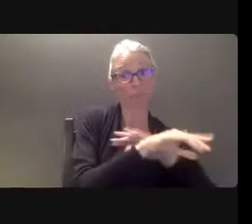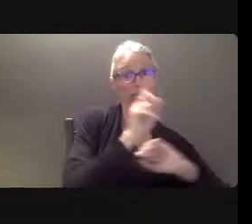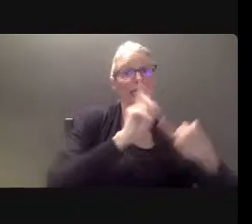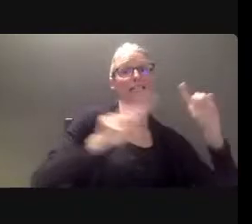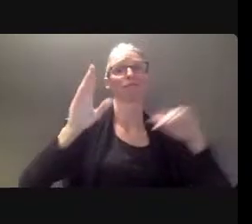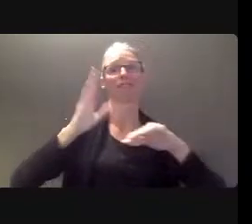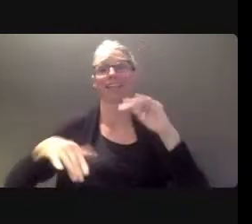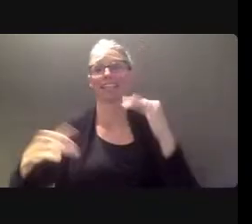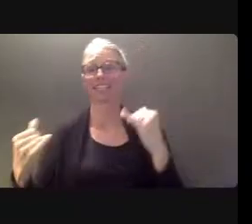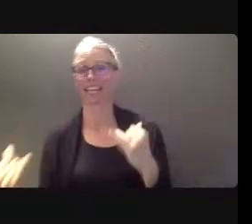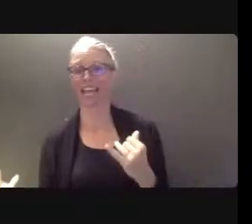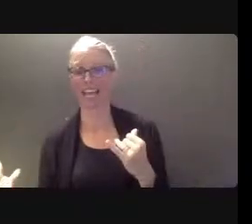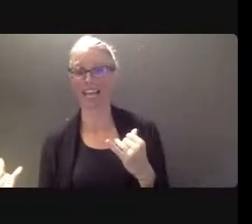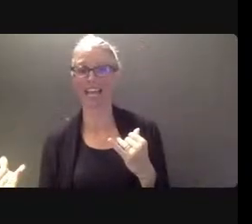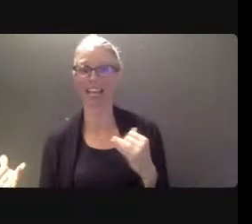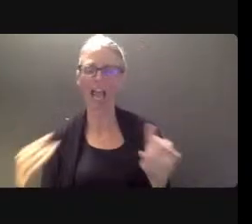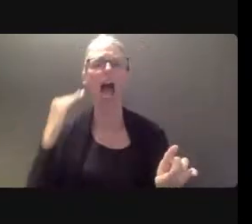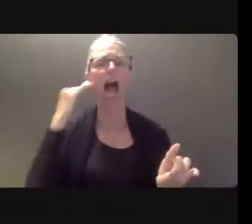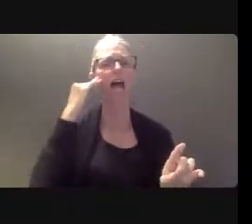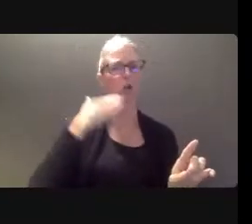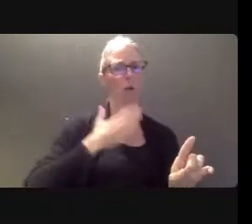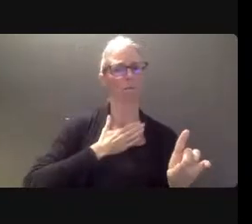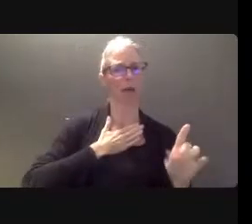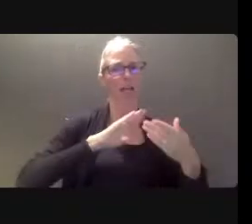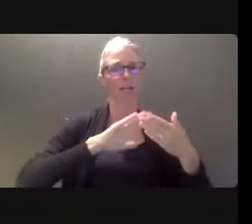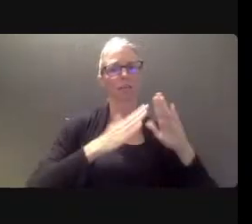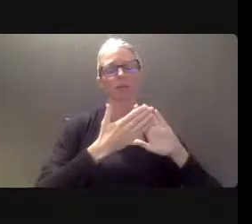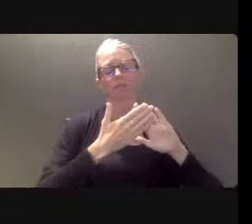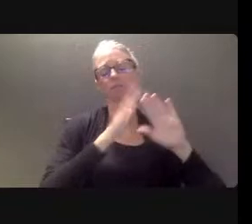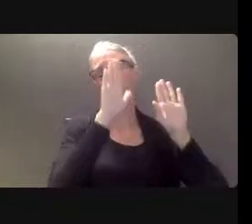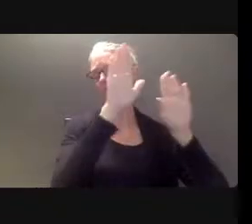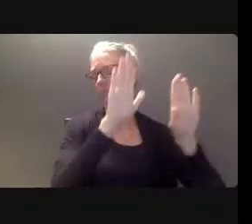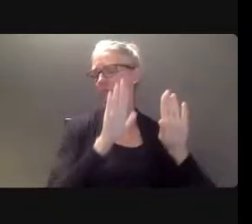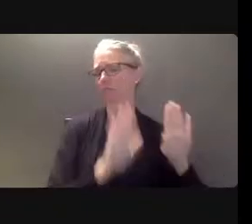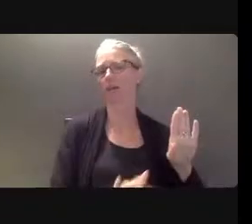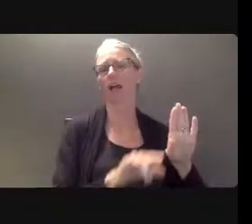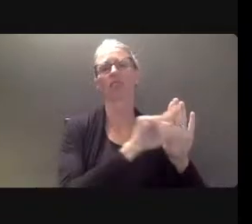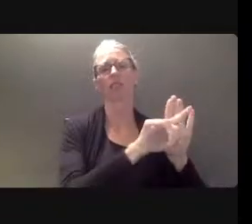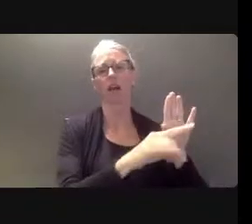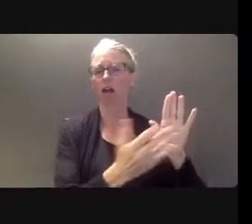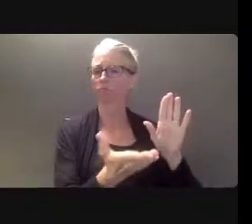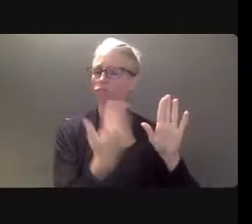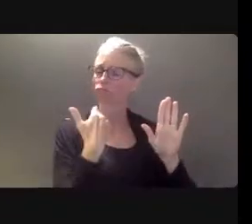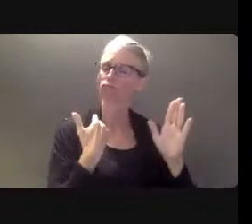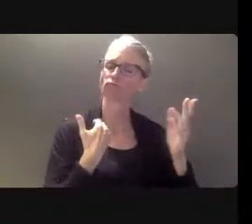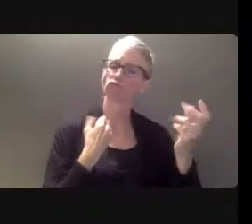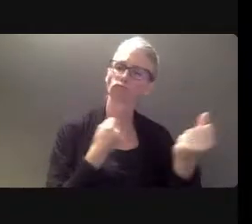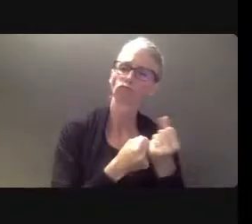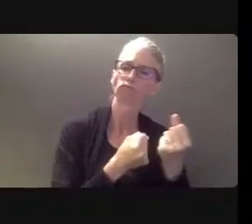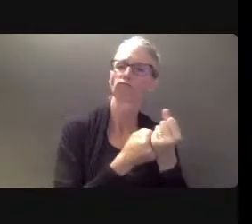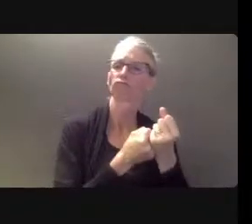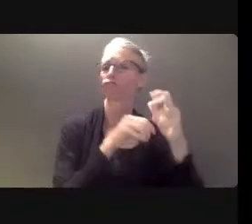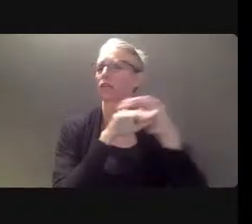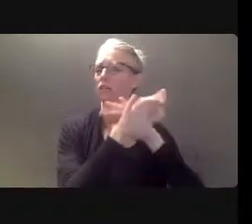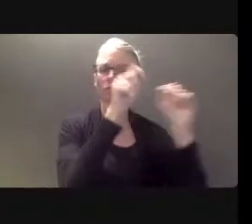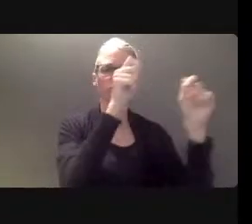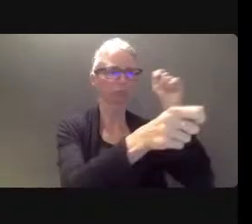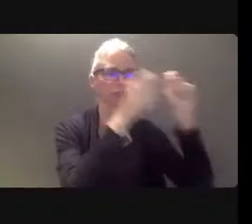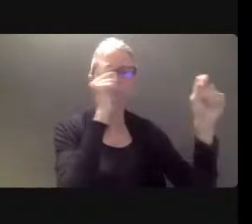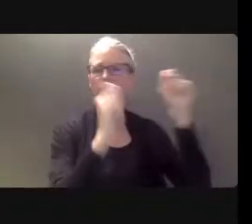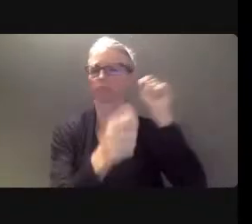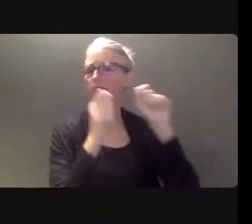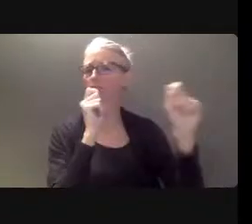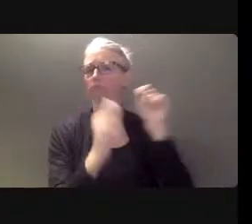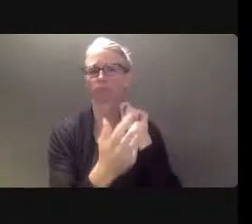I think my community was great and that they stepped up and we're always trying to make it accessible and made a lot of